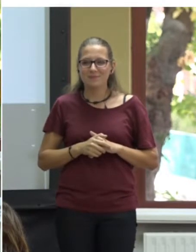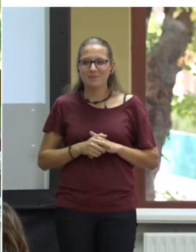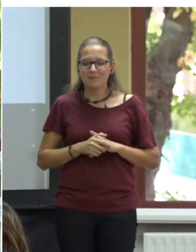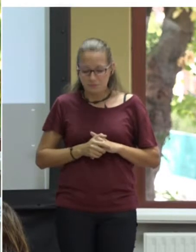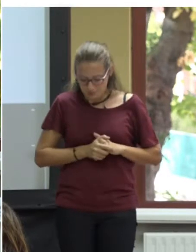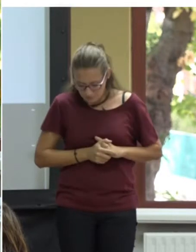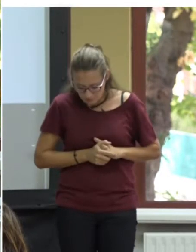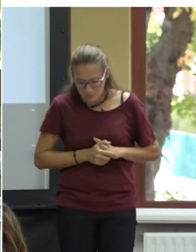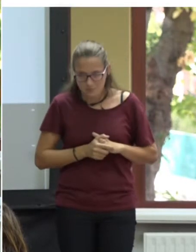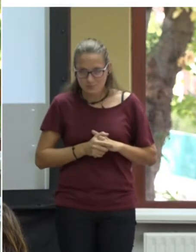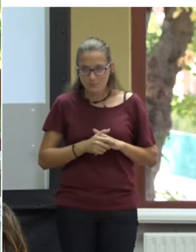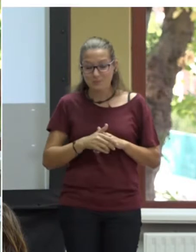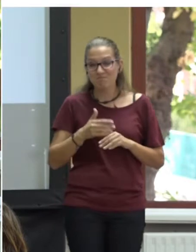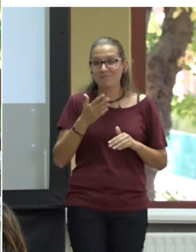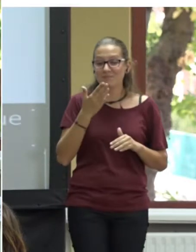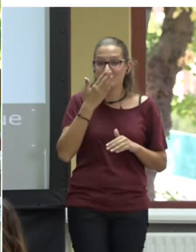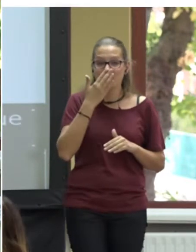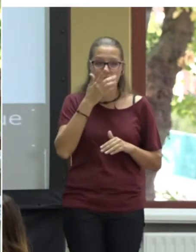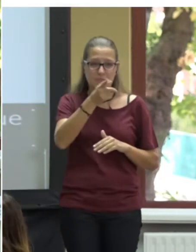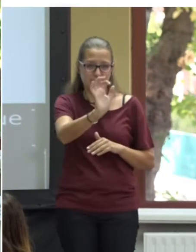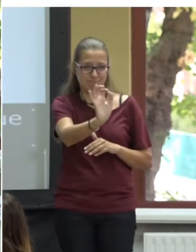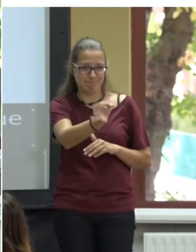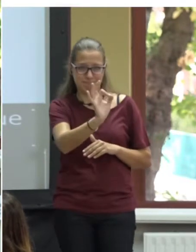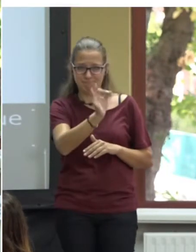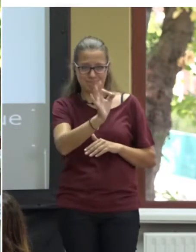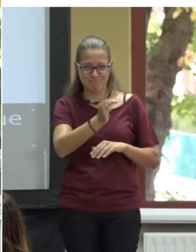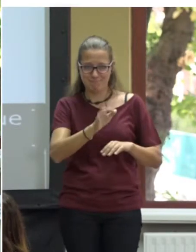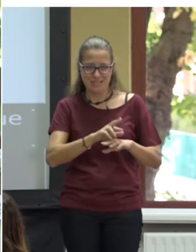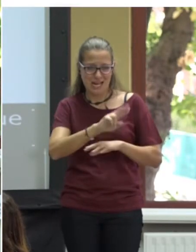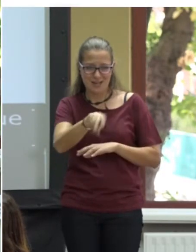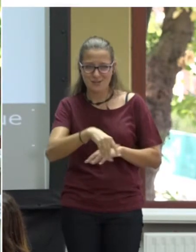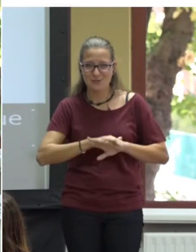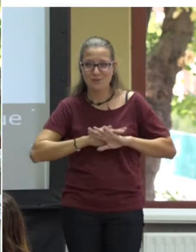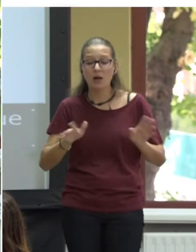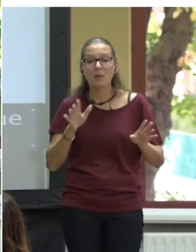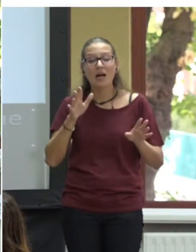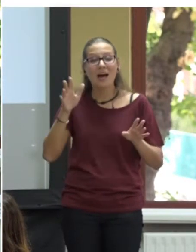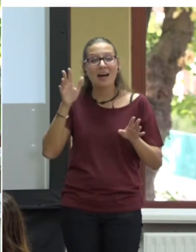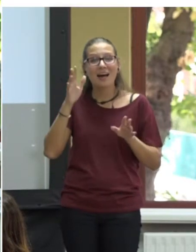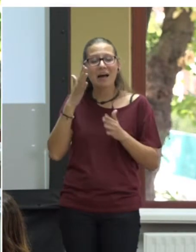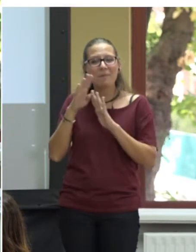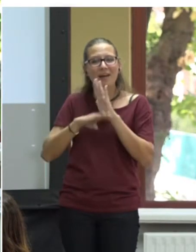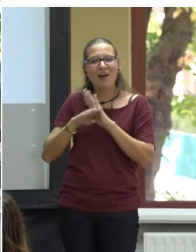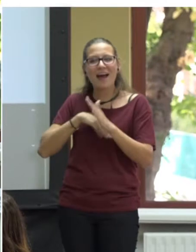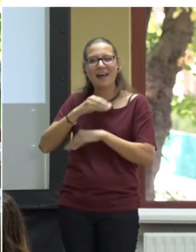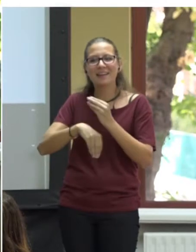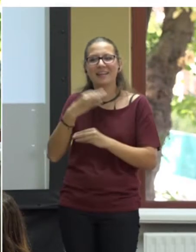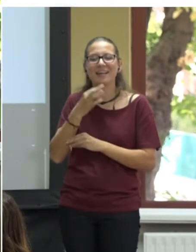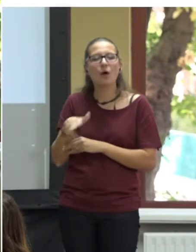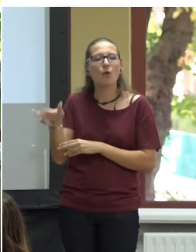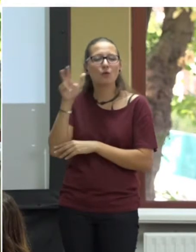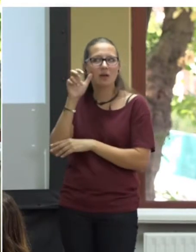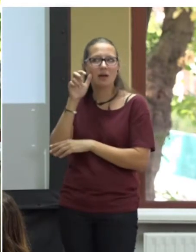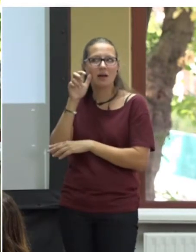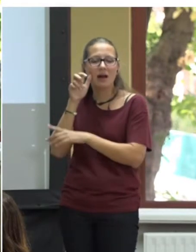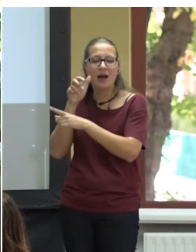what you say is it's of great sense because the app listens to the audio of